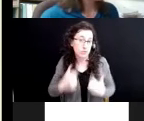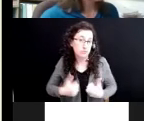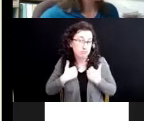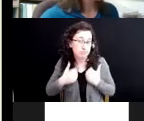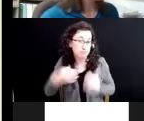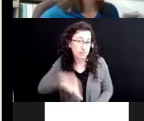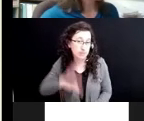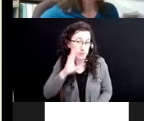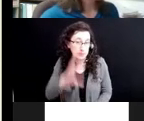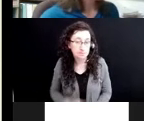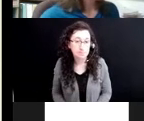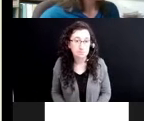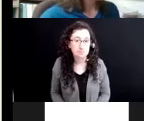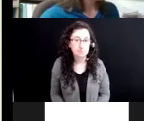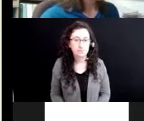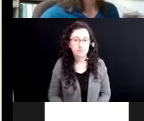So cover,